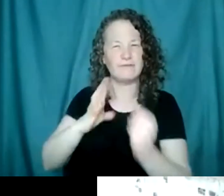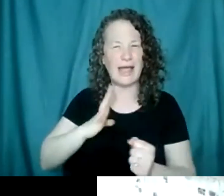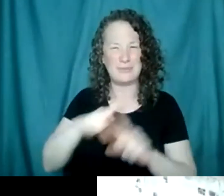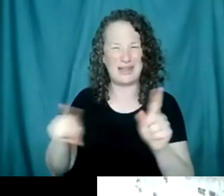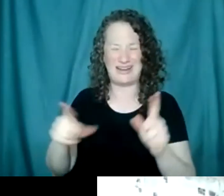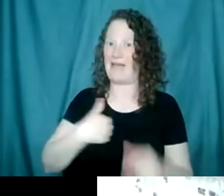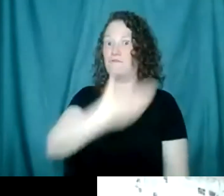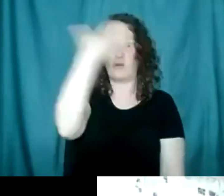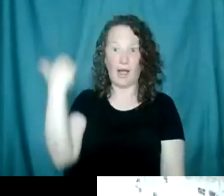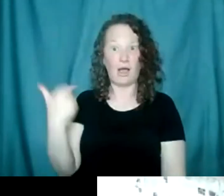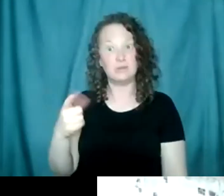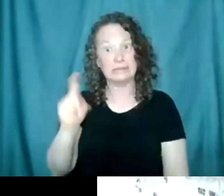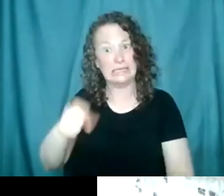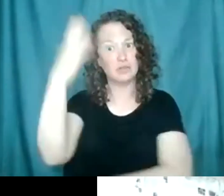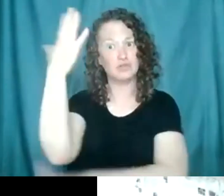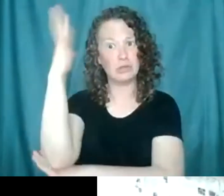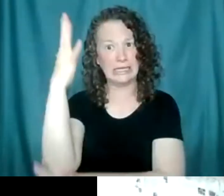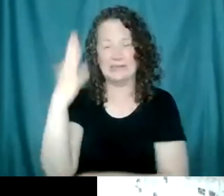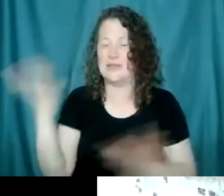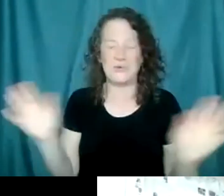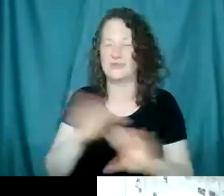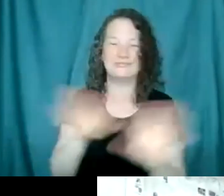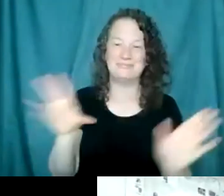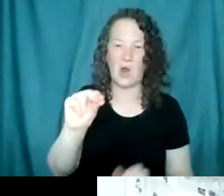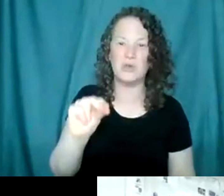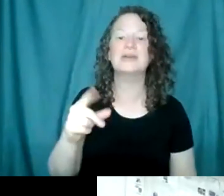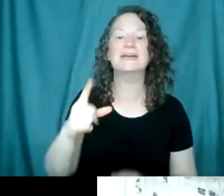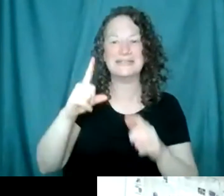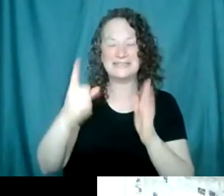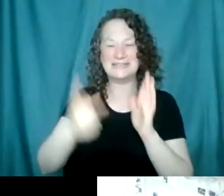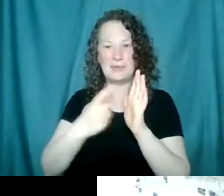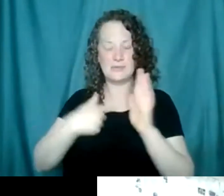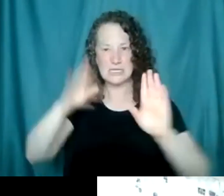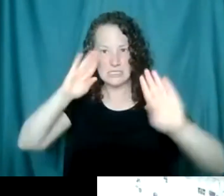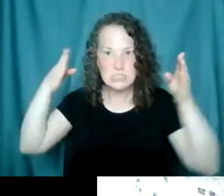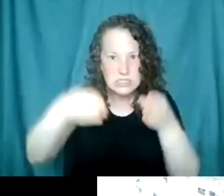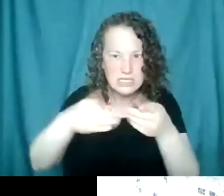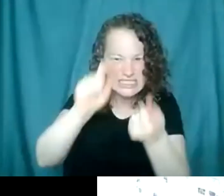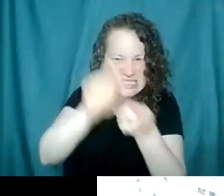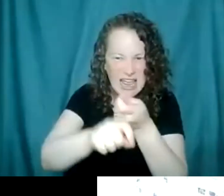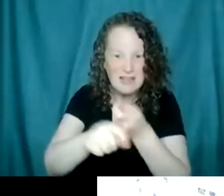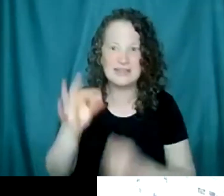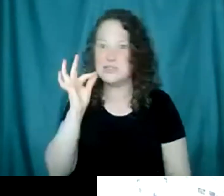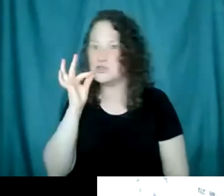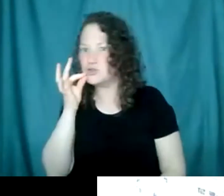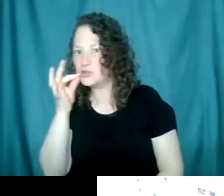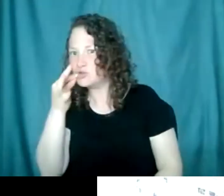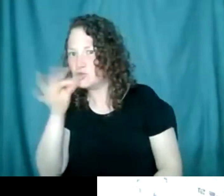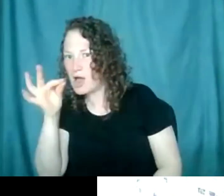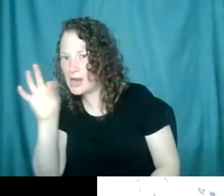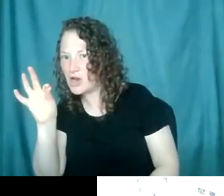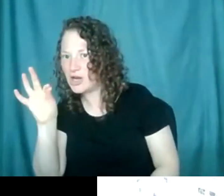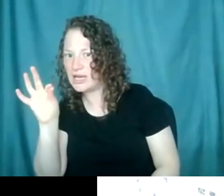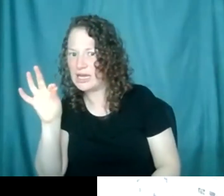completely forgot that you would need a tree. So sometimes I get hyper focused on like, okay, strawberry, but wait, the strawberry needs